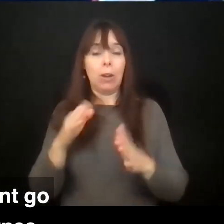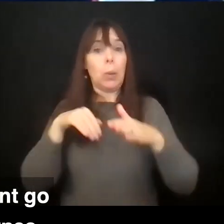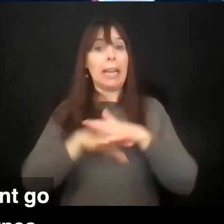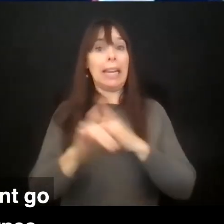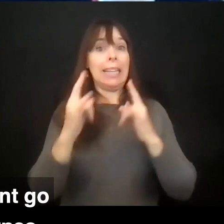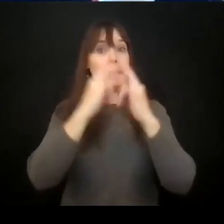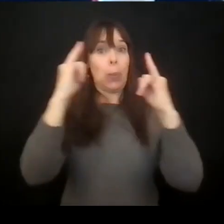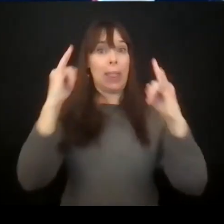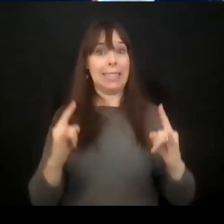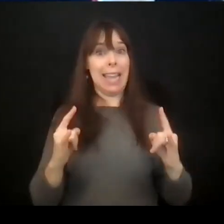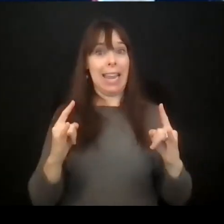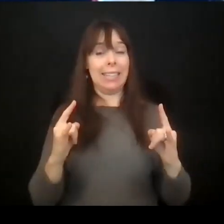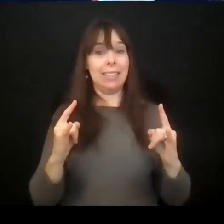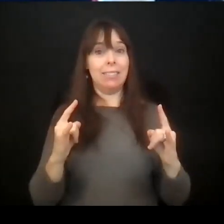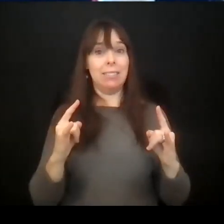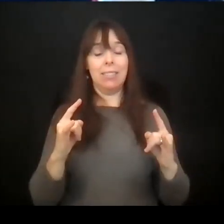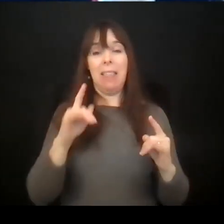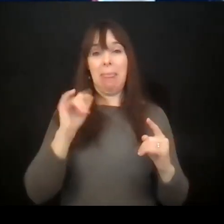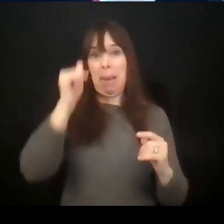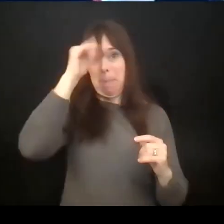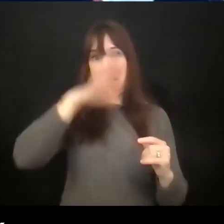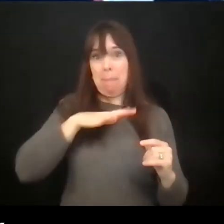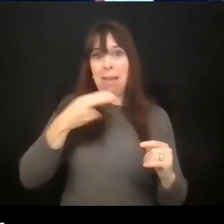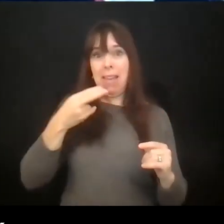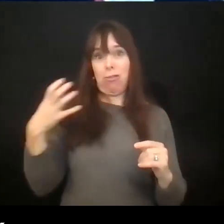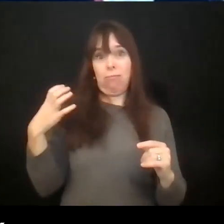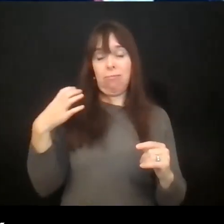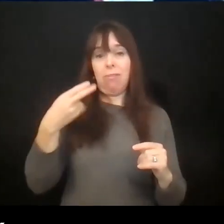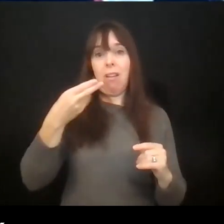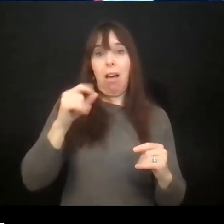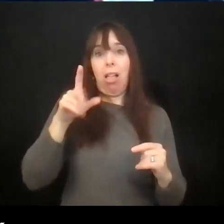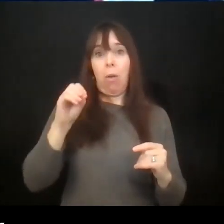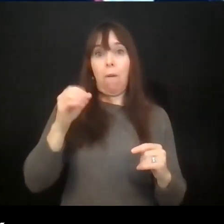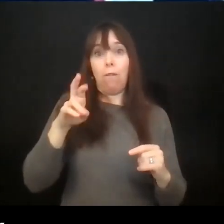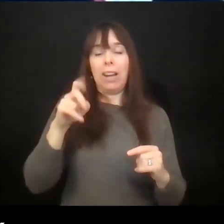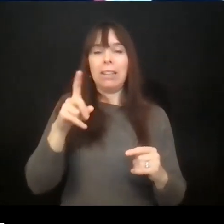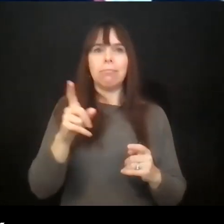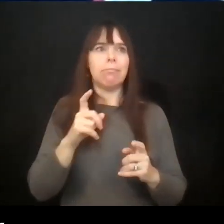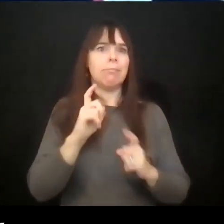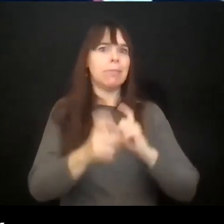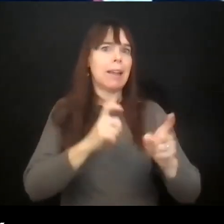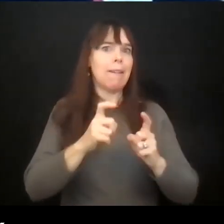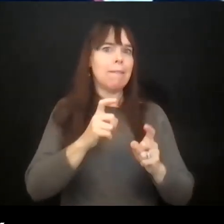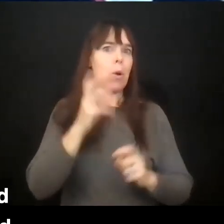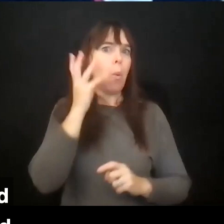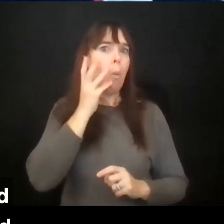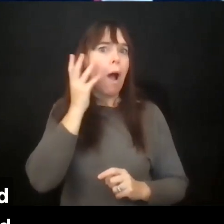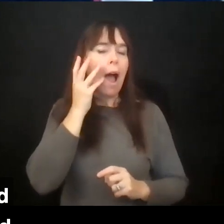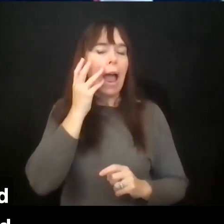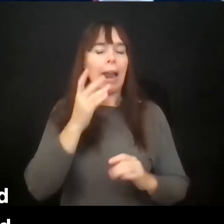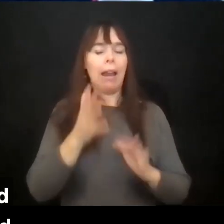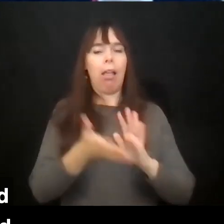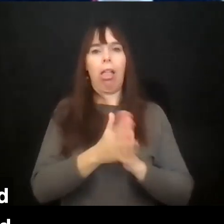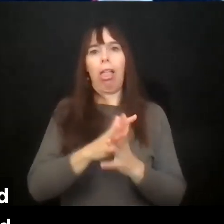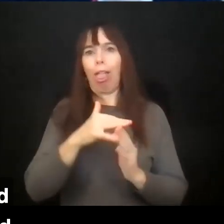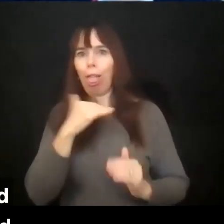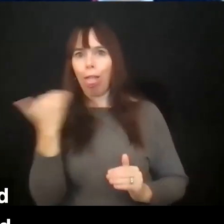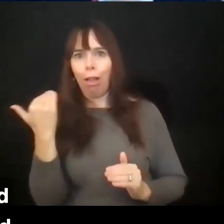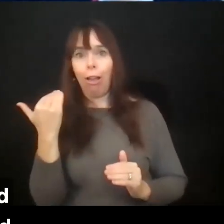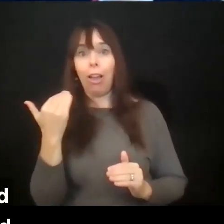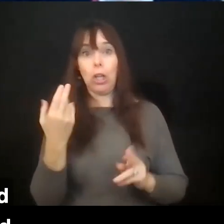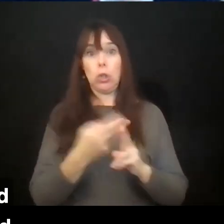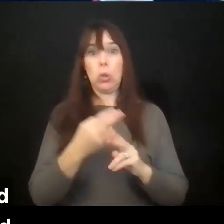of Holofernes. They ply him with wine. He gets drunk. She takes this